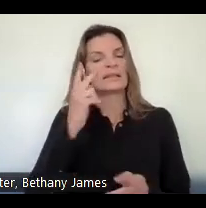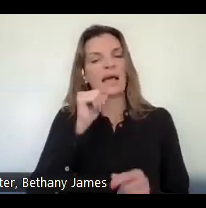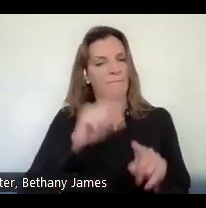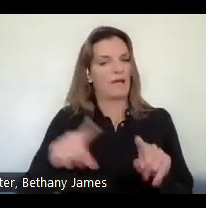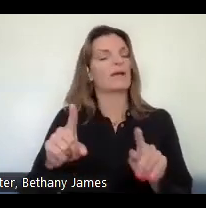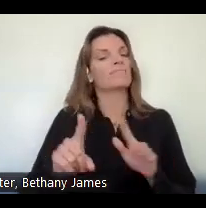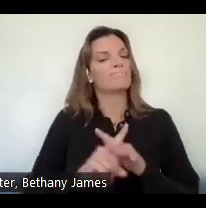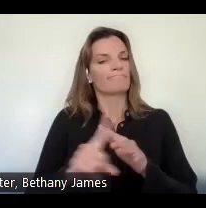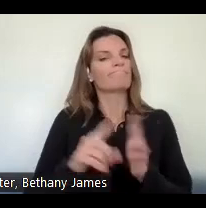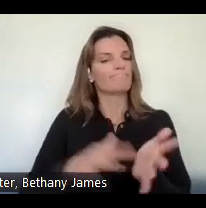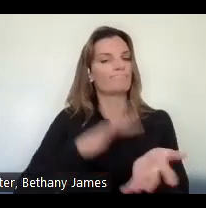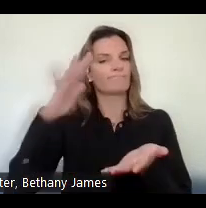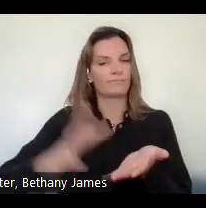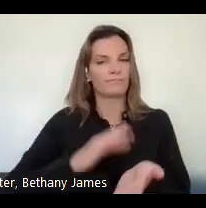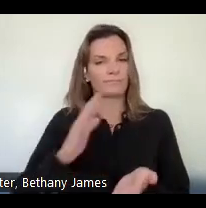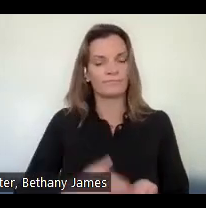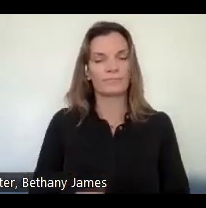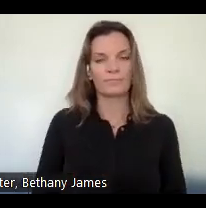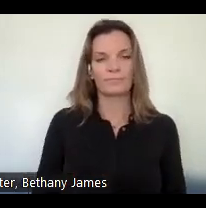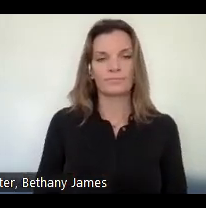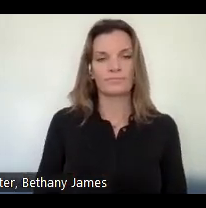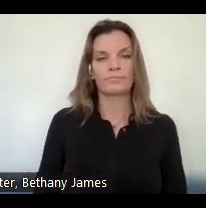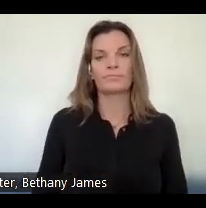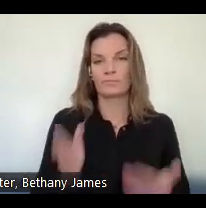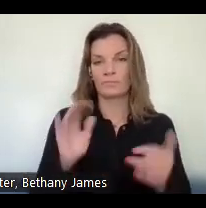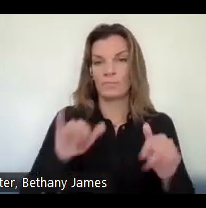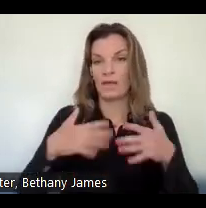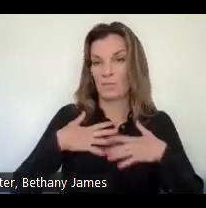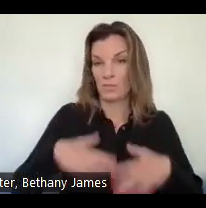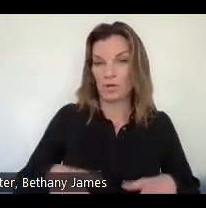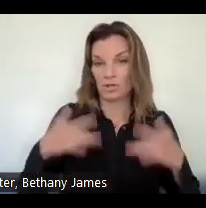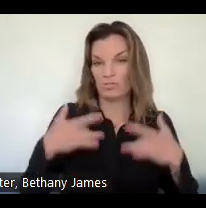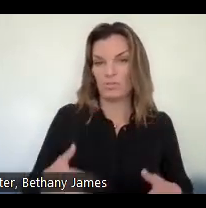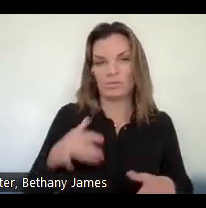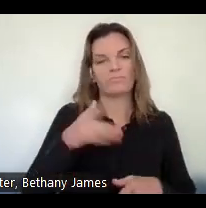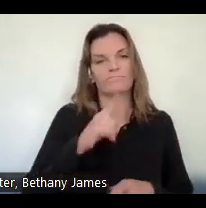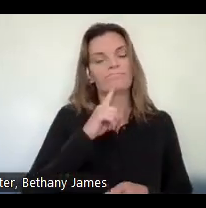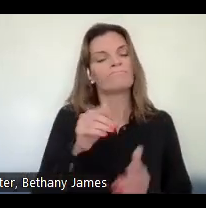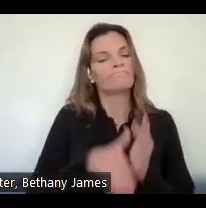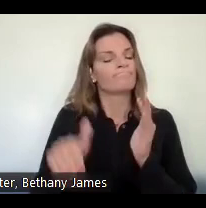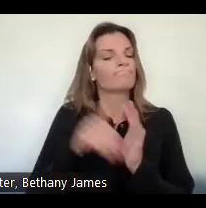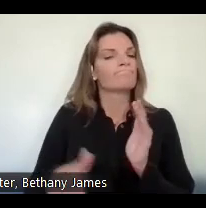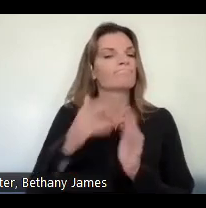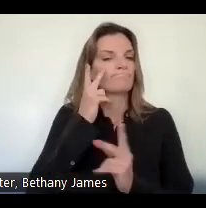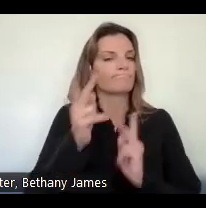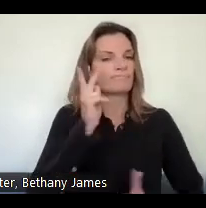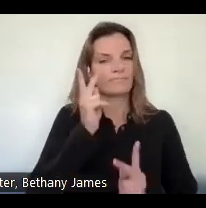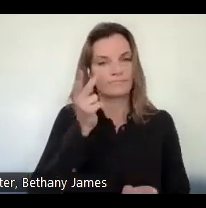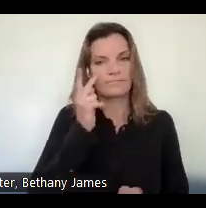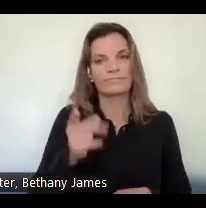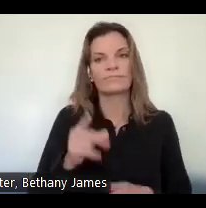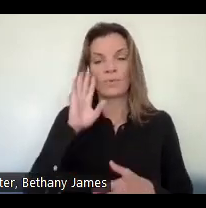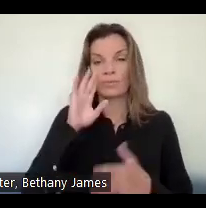with individuals with autism. Depression is very typical, and we worry about, in particular, those adults